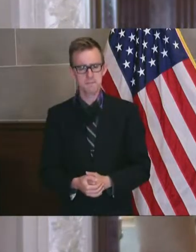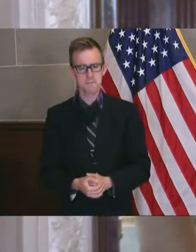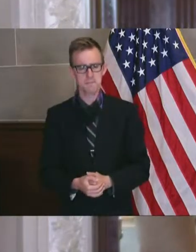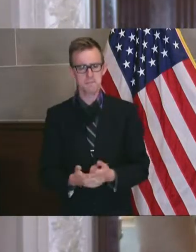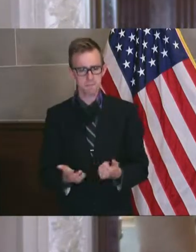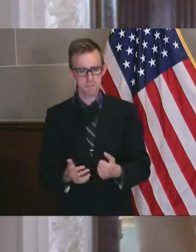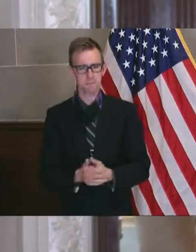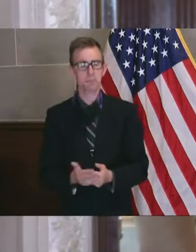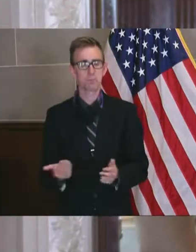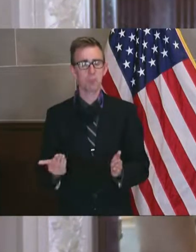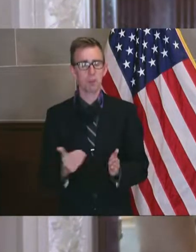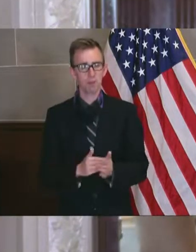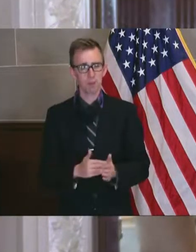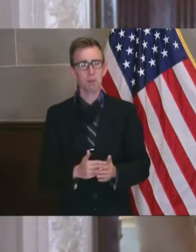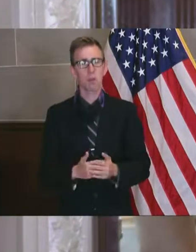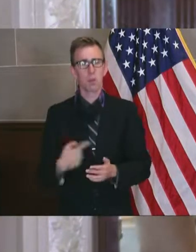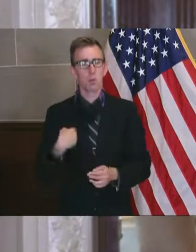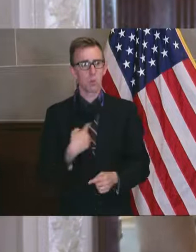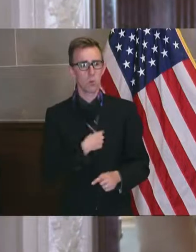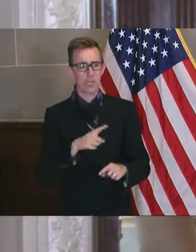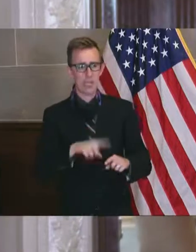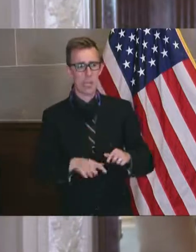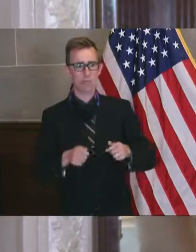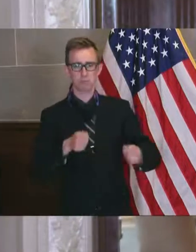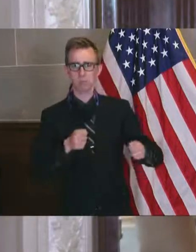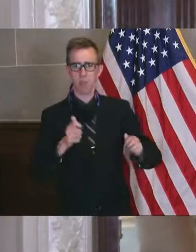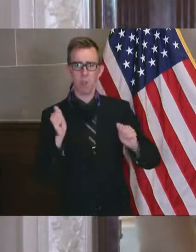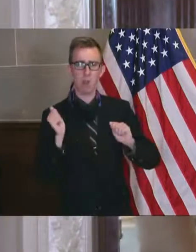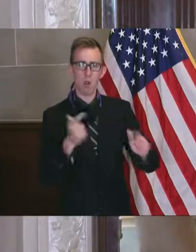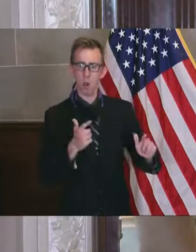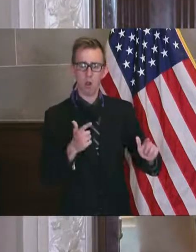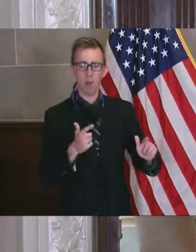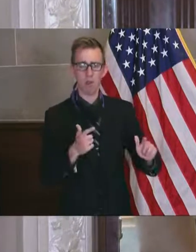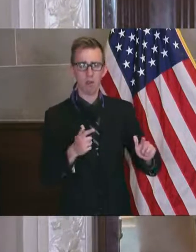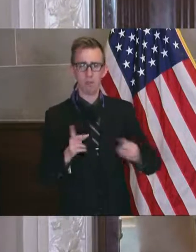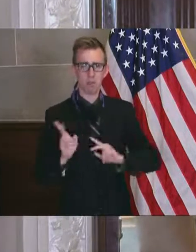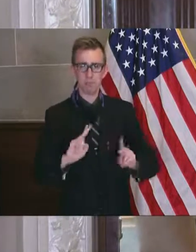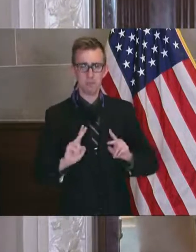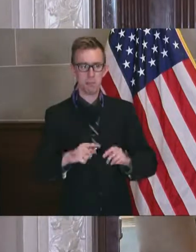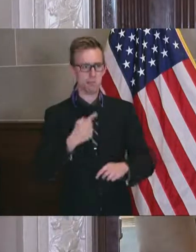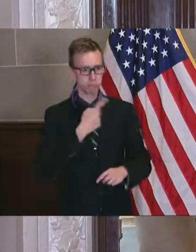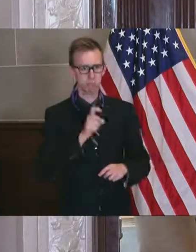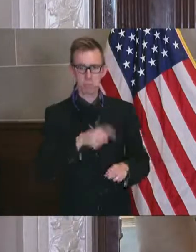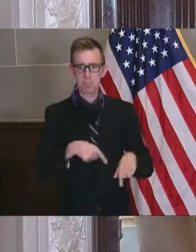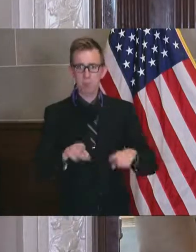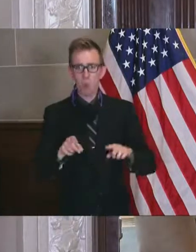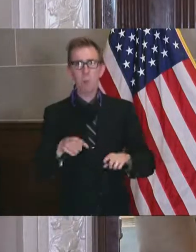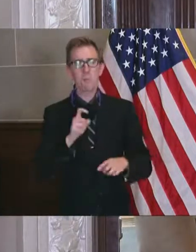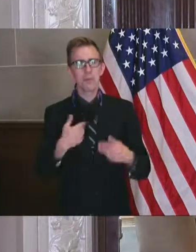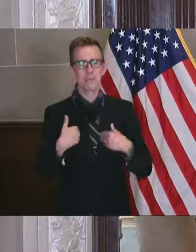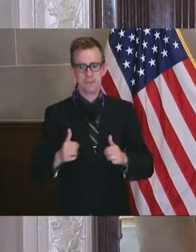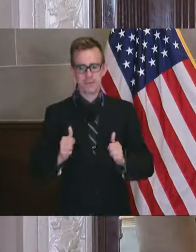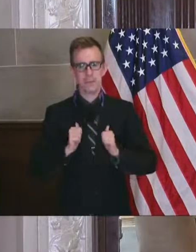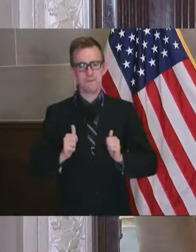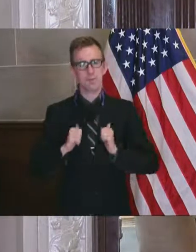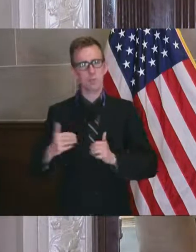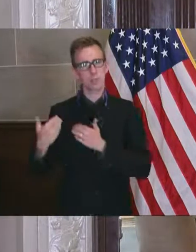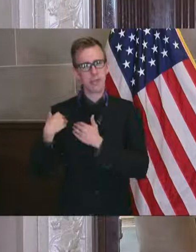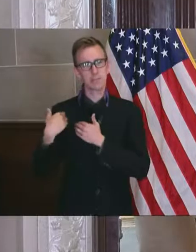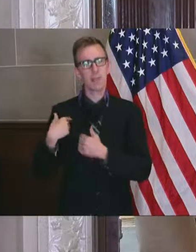that. But again, we can't regulate everybody to do that. You got to be able to have that self-responsibility that I've